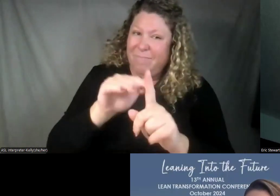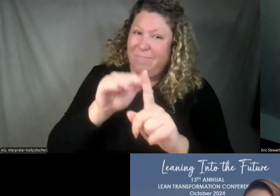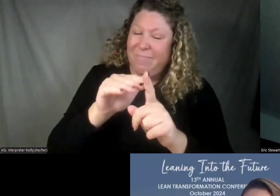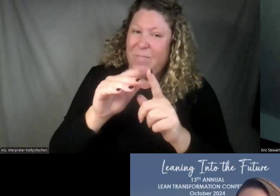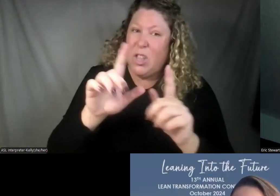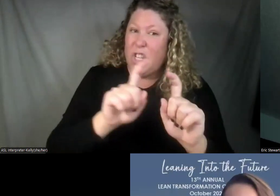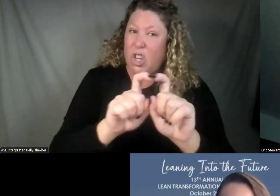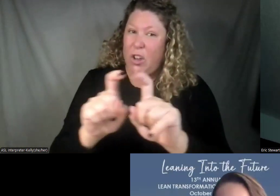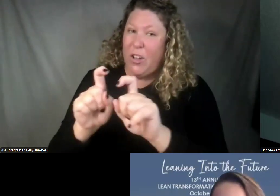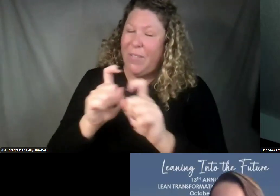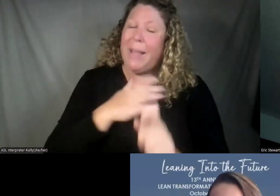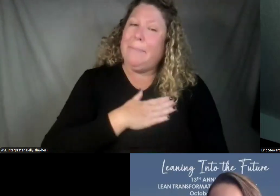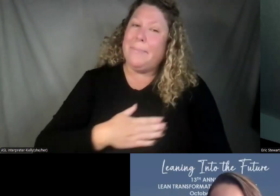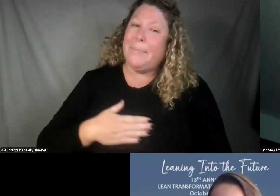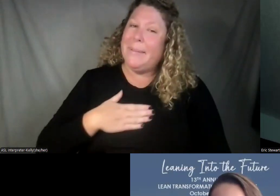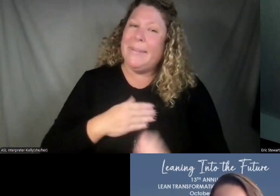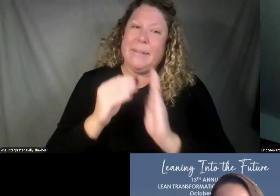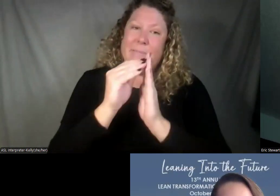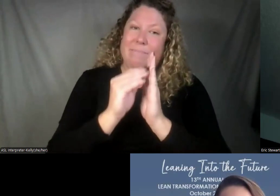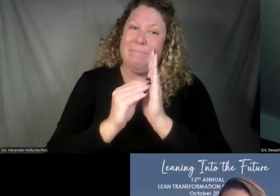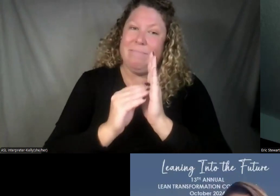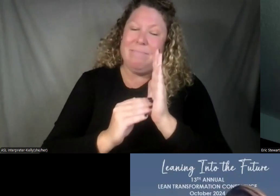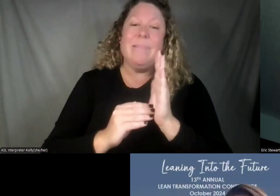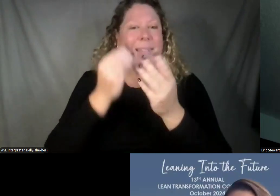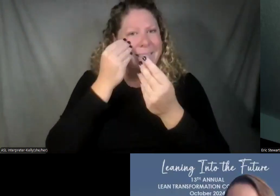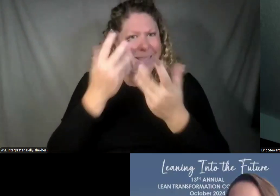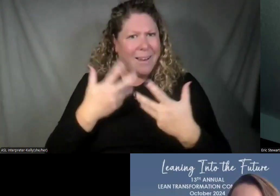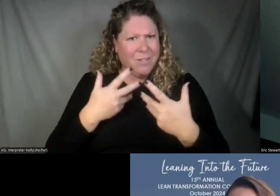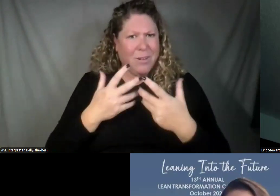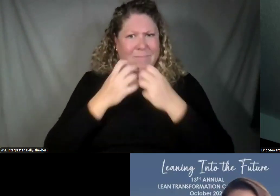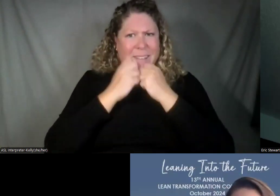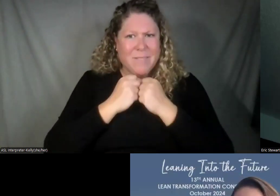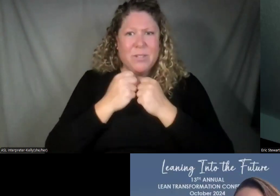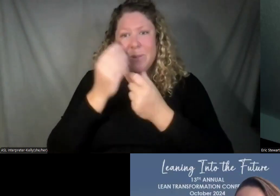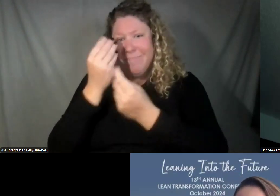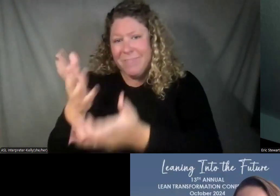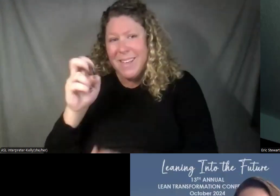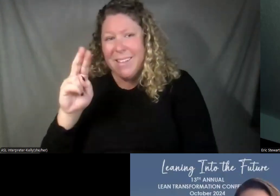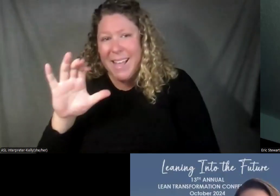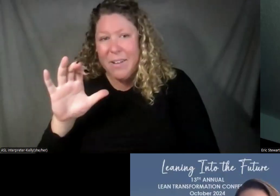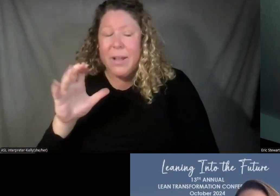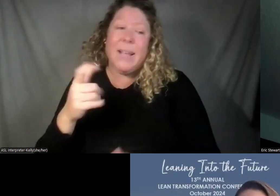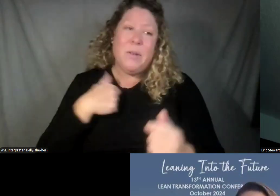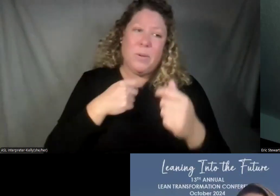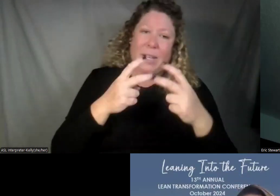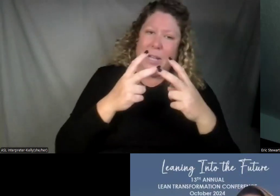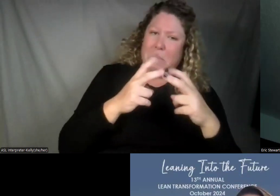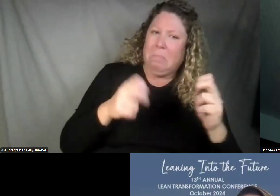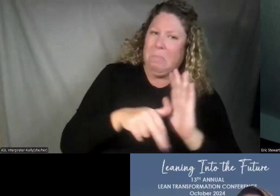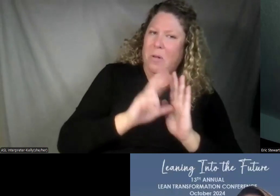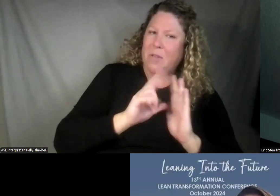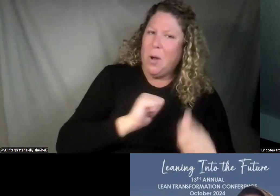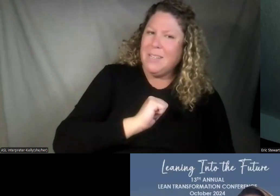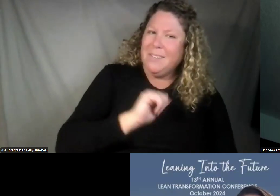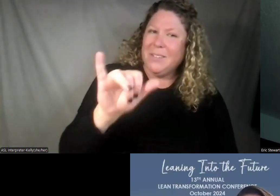real-time feedback. Let us know how valuable this session was for you so we can share it with Eric, and we can also take a look at it ourselves. But other than that, you have a